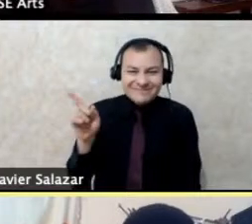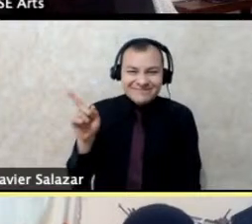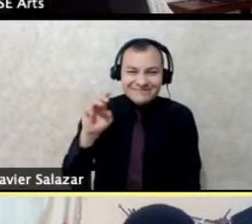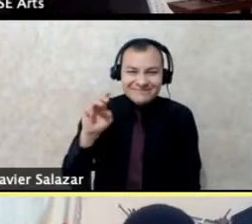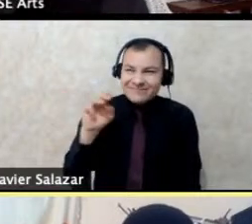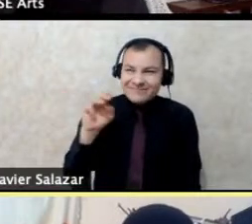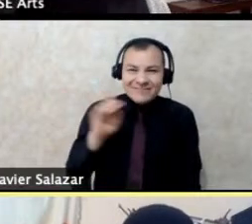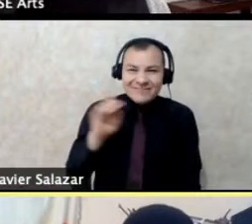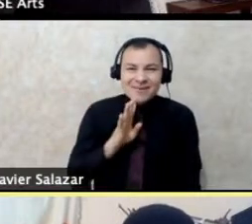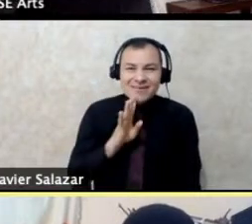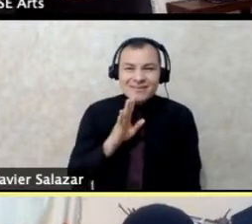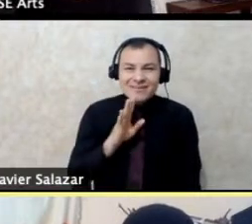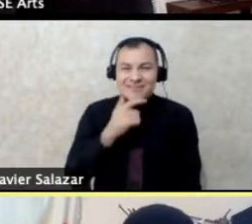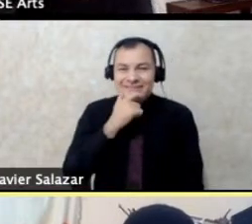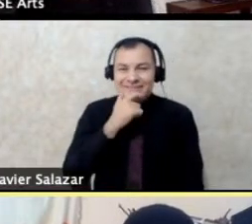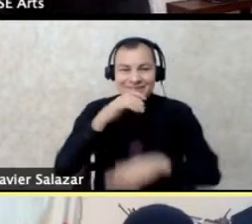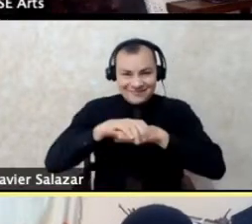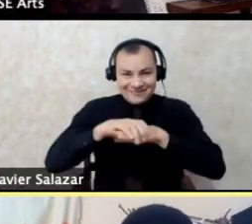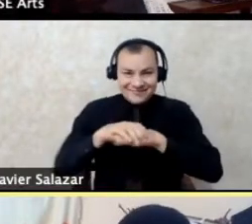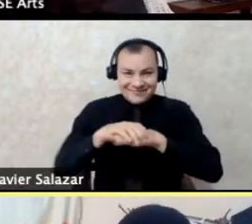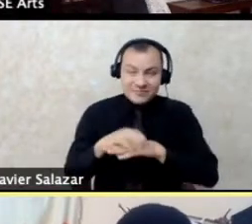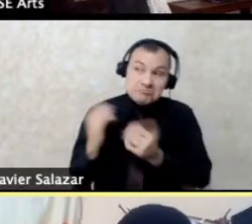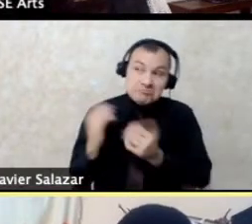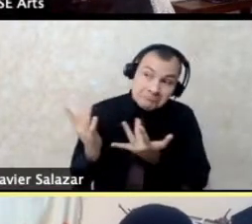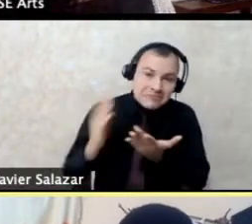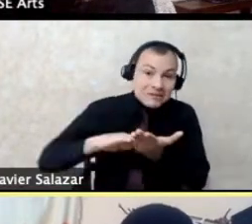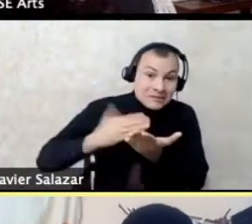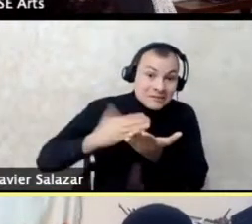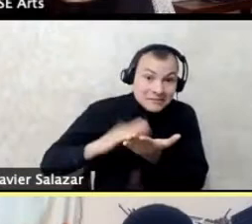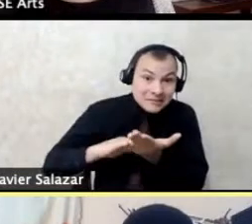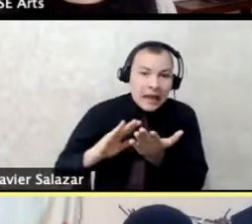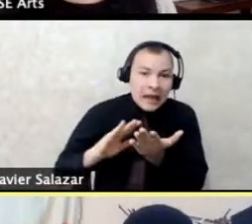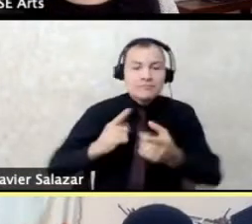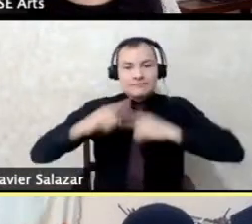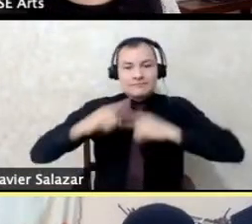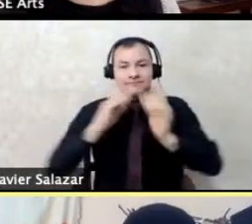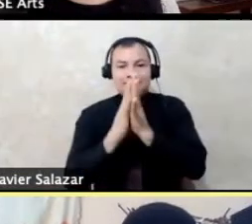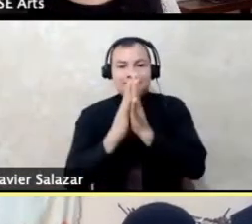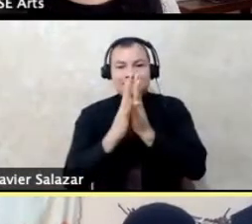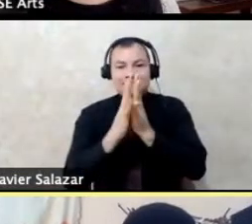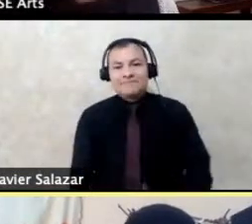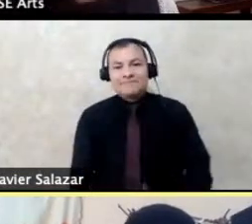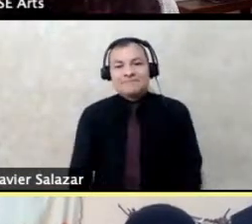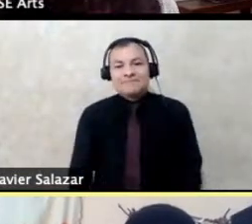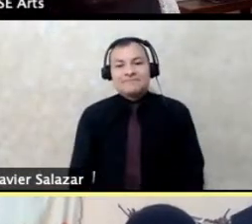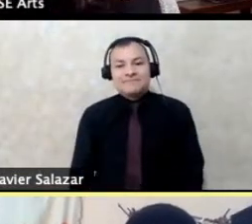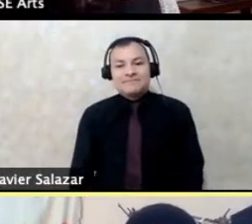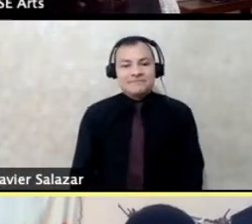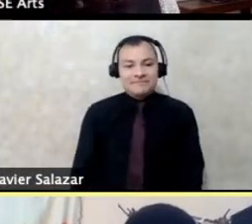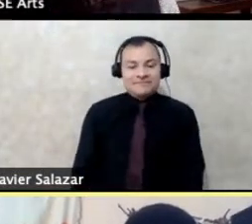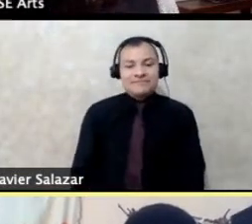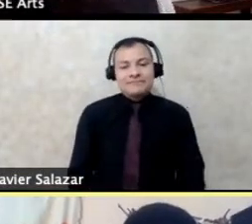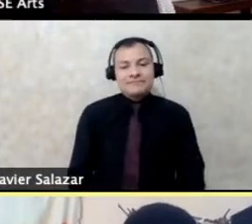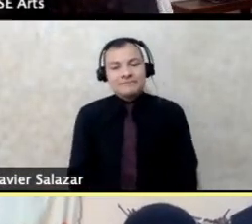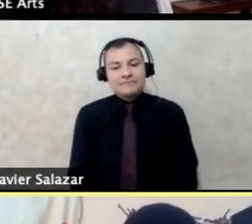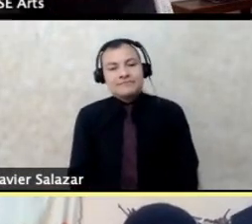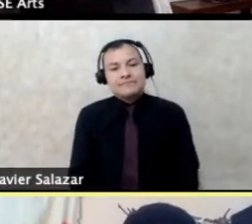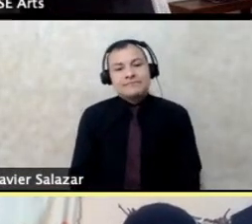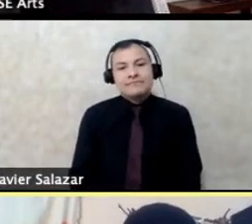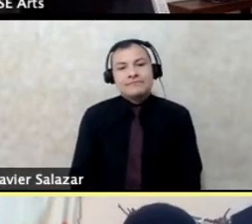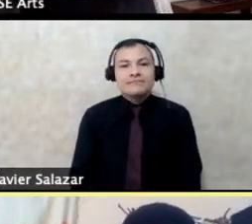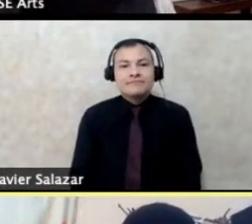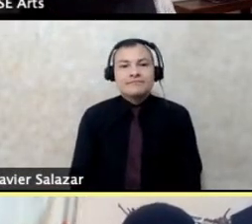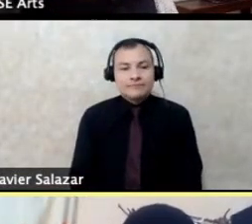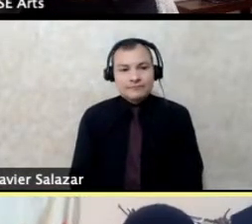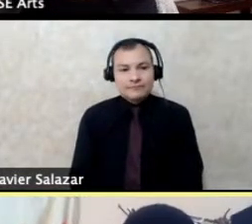outreaches, targeting issues like HIV prevention, also issues of conflict